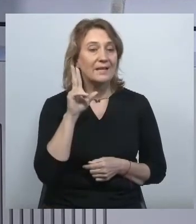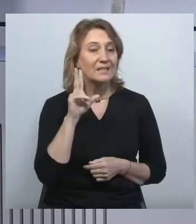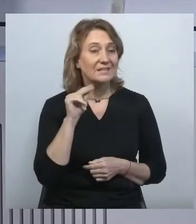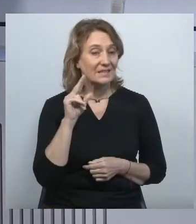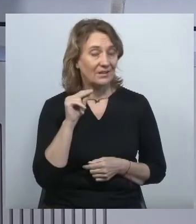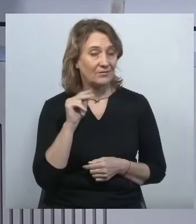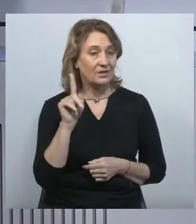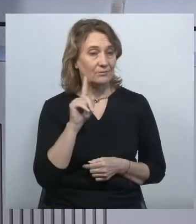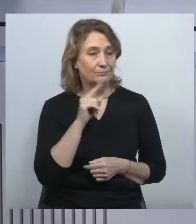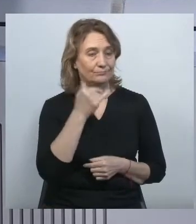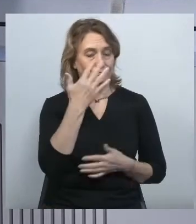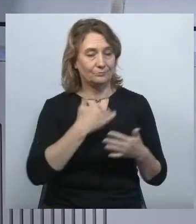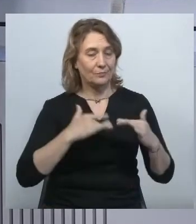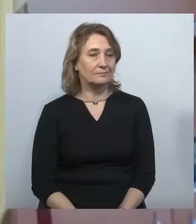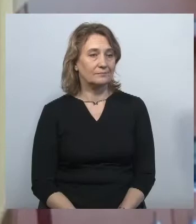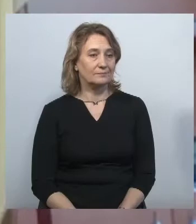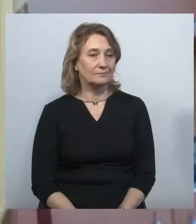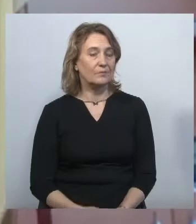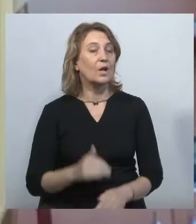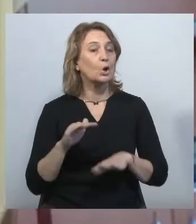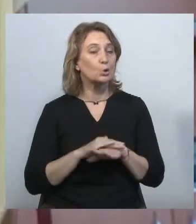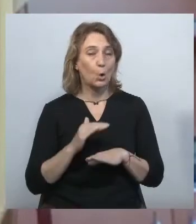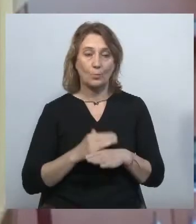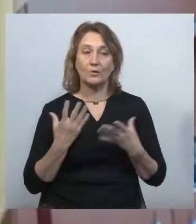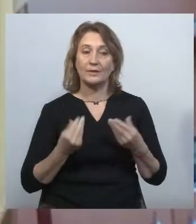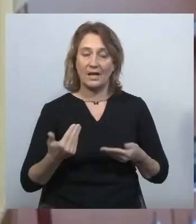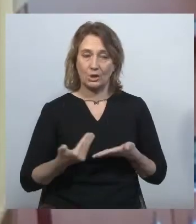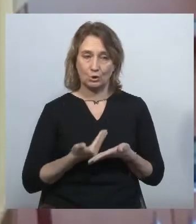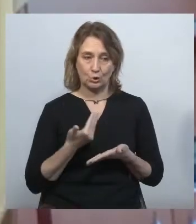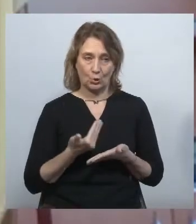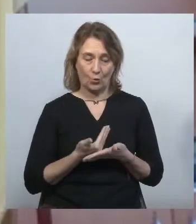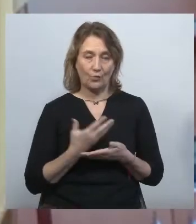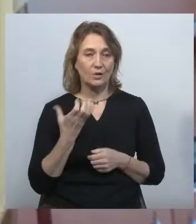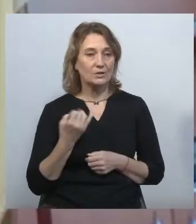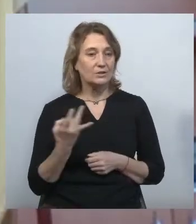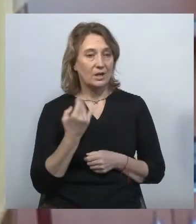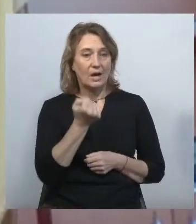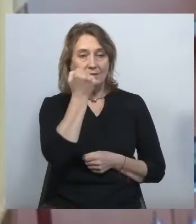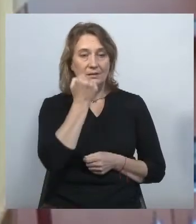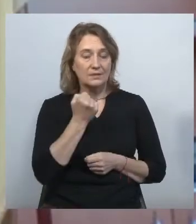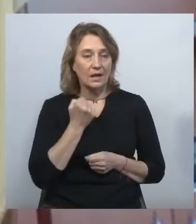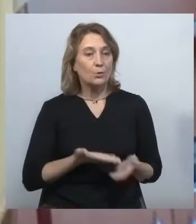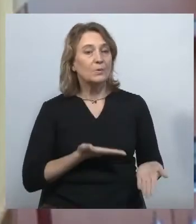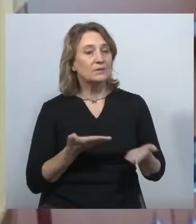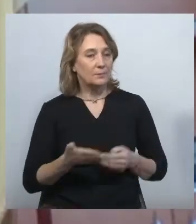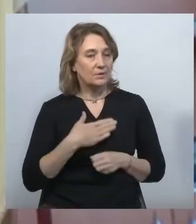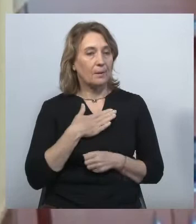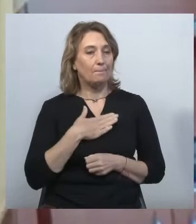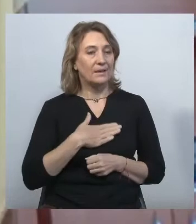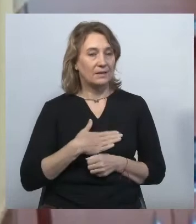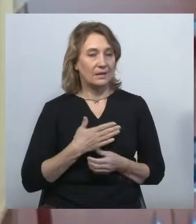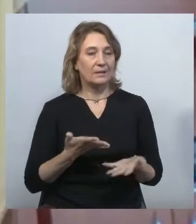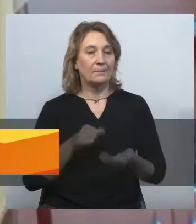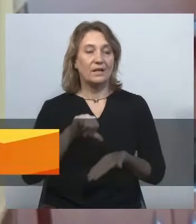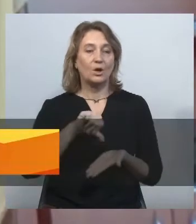the numbers that describe the situation in Ukraine. You're welcome, Liana. Once again, thanks so much for the